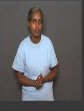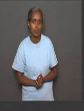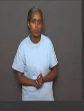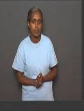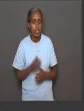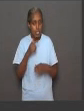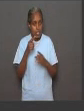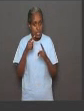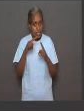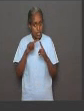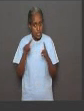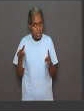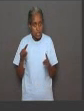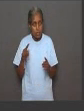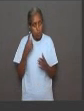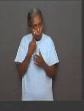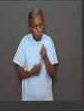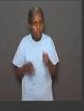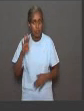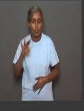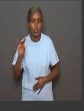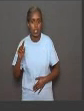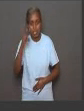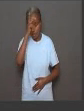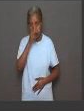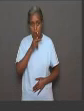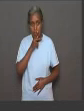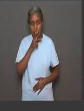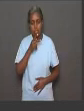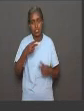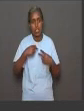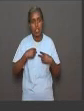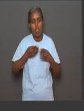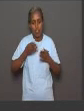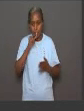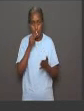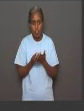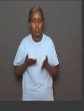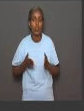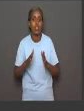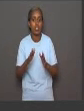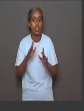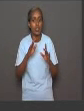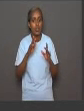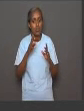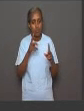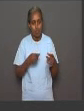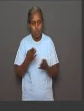Since only 48 parents have volunteered to serve